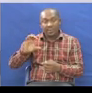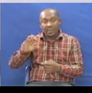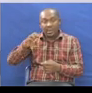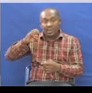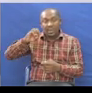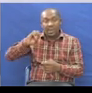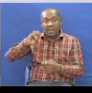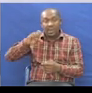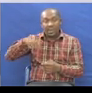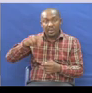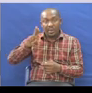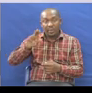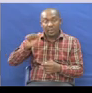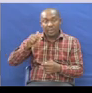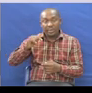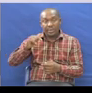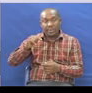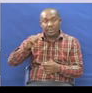Equations